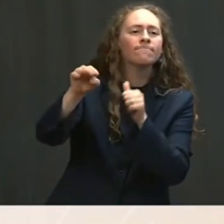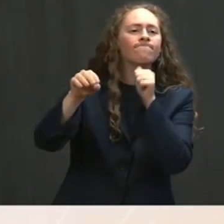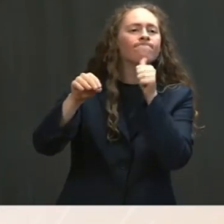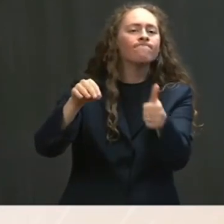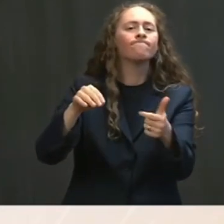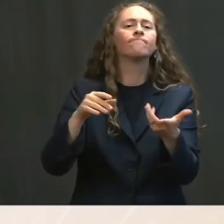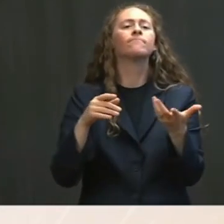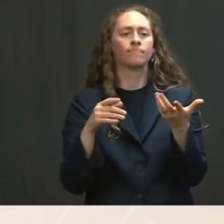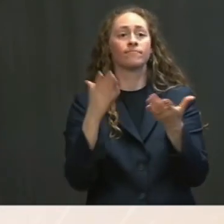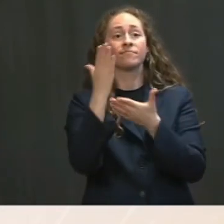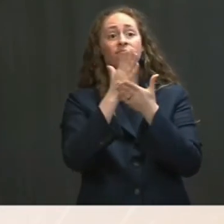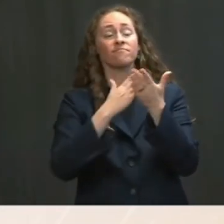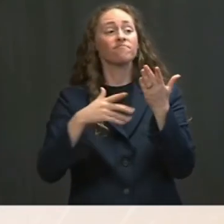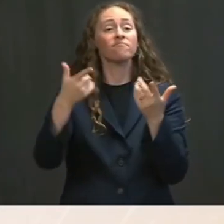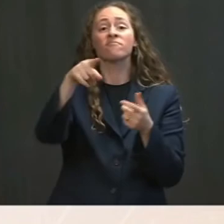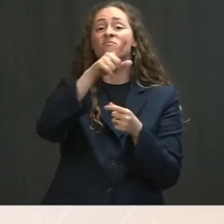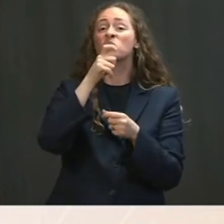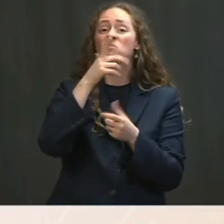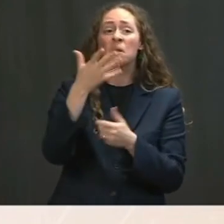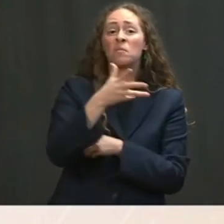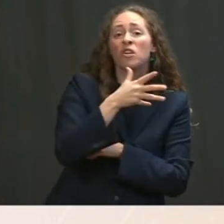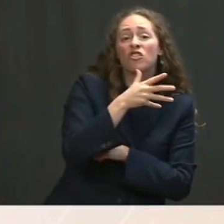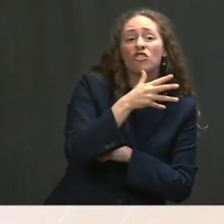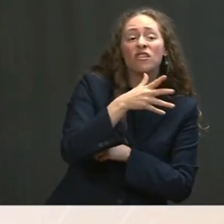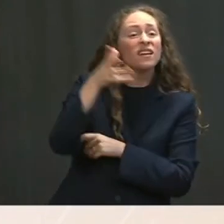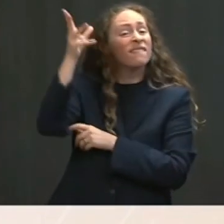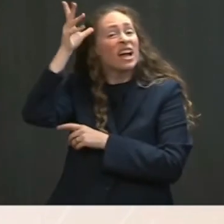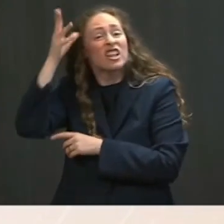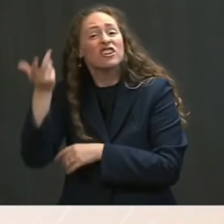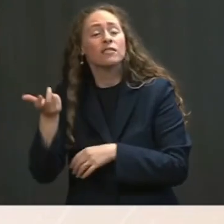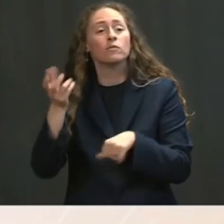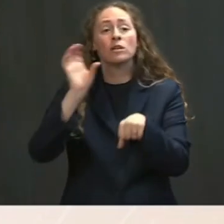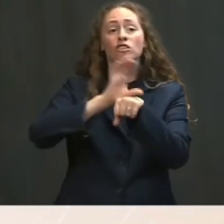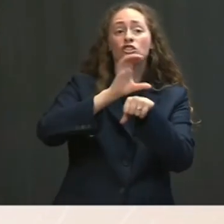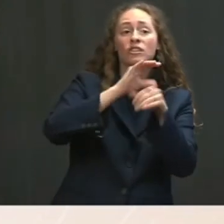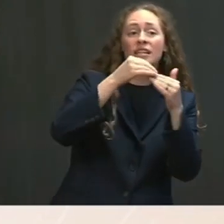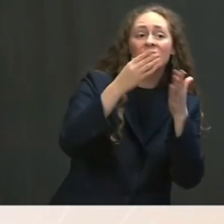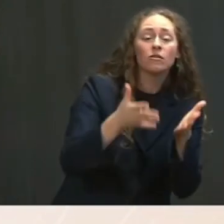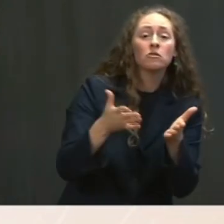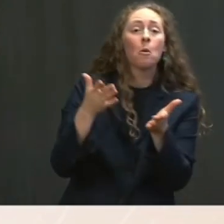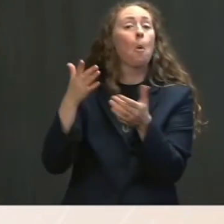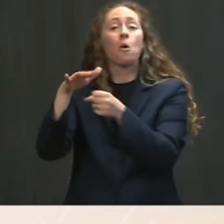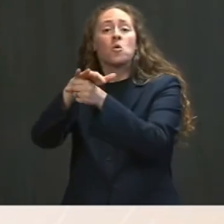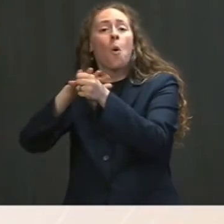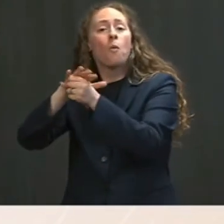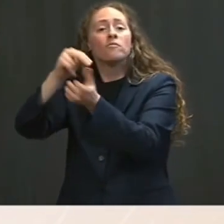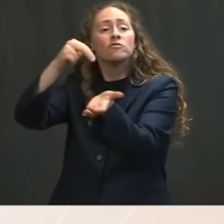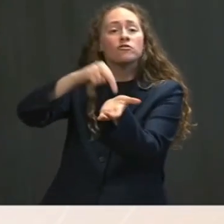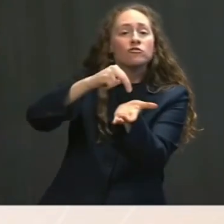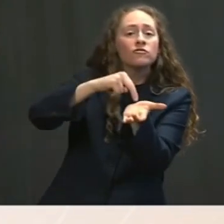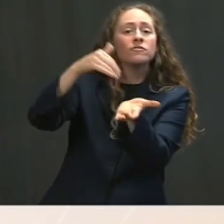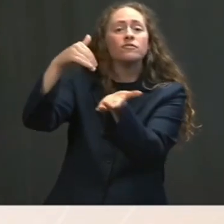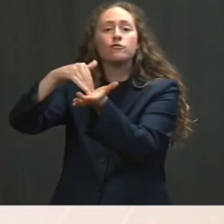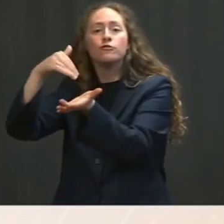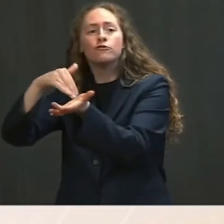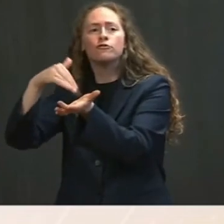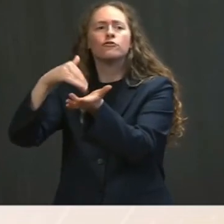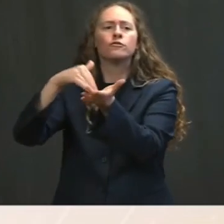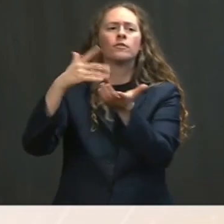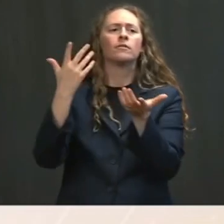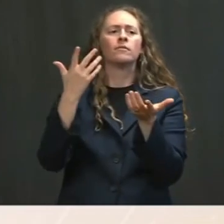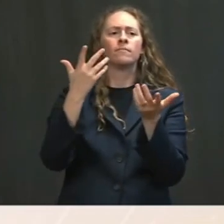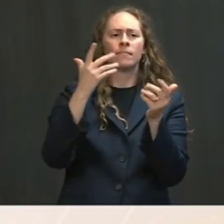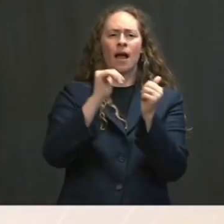mother or a father or a faith leader or a local doctor or a nurse. And that's why to reach people with accurate information, what we have to do